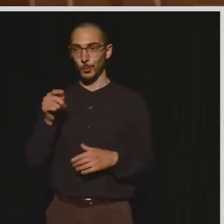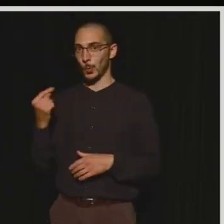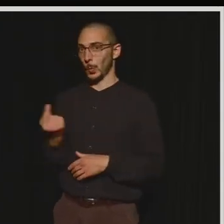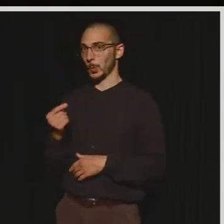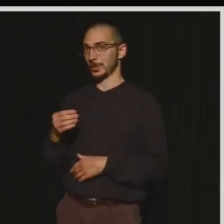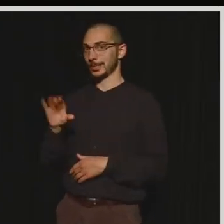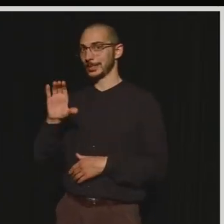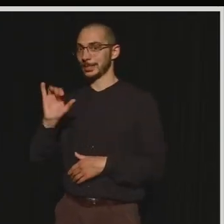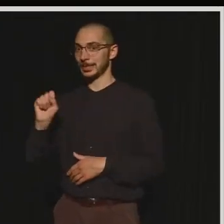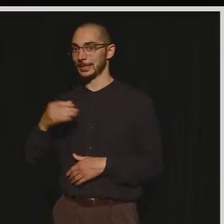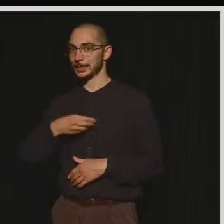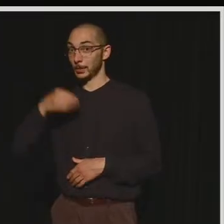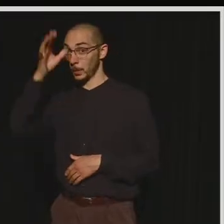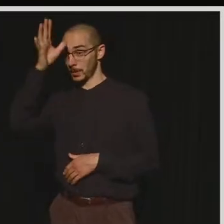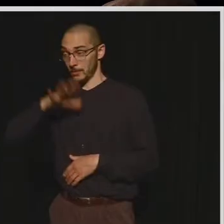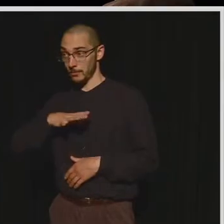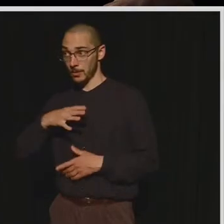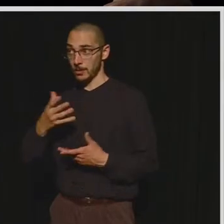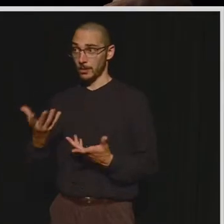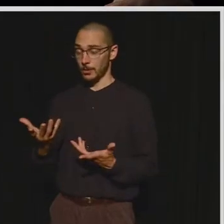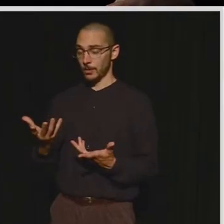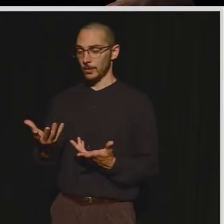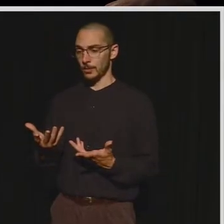panel. You know, you've watched this